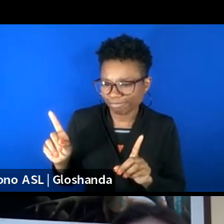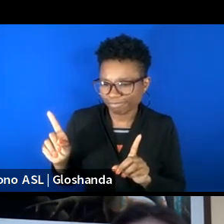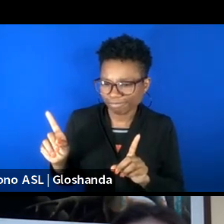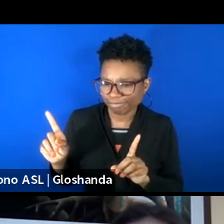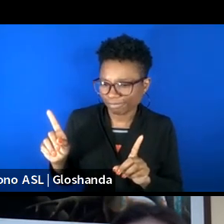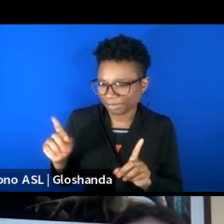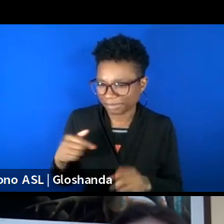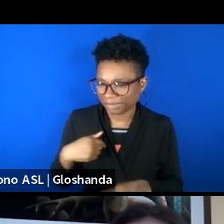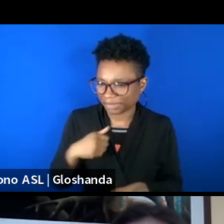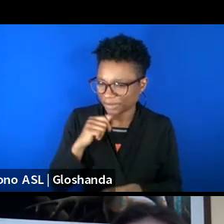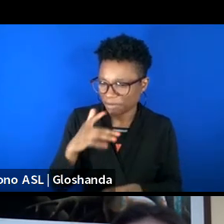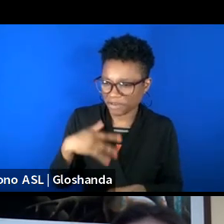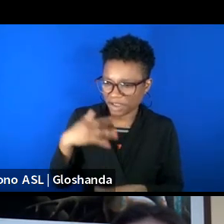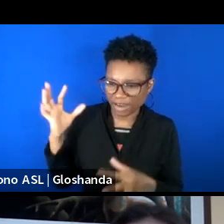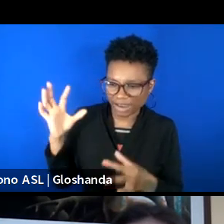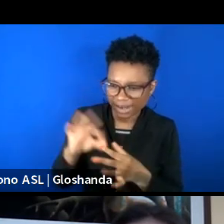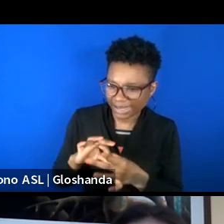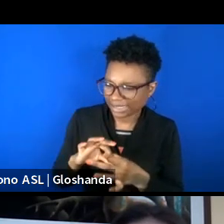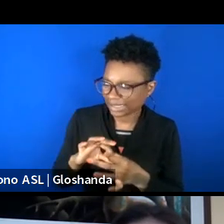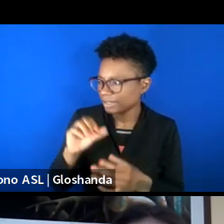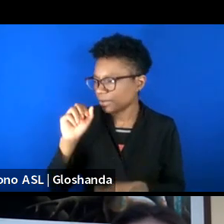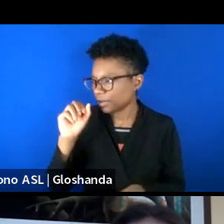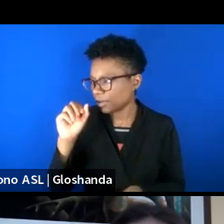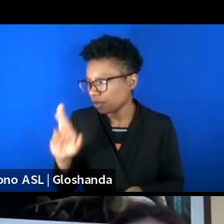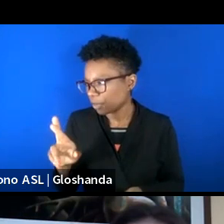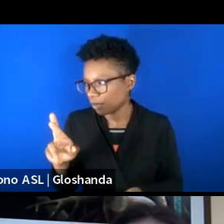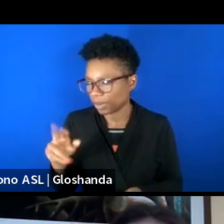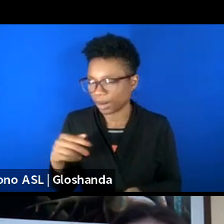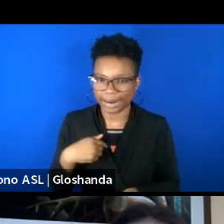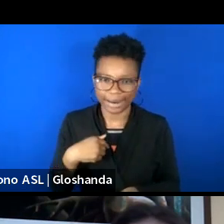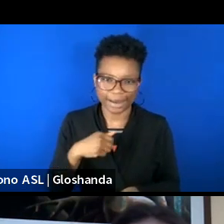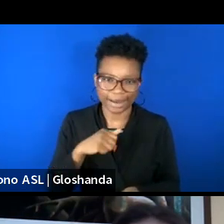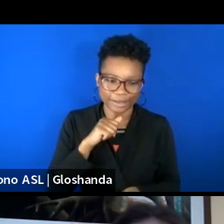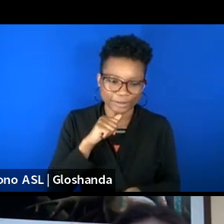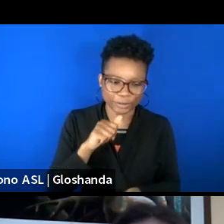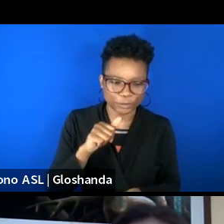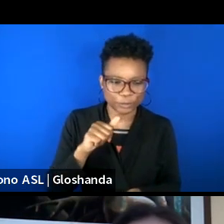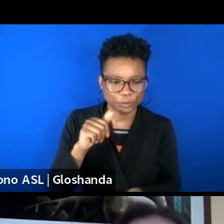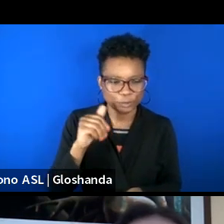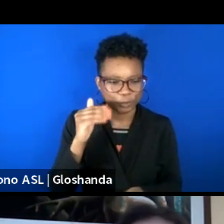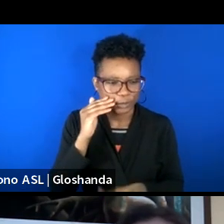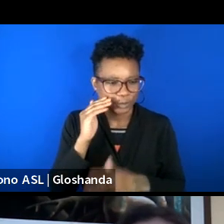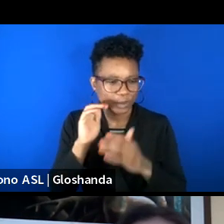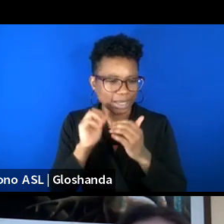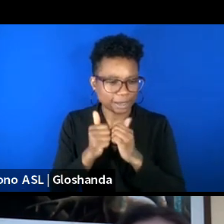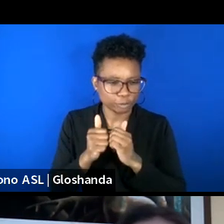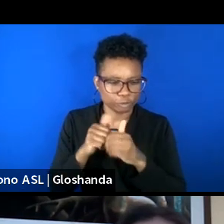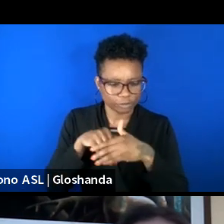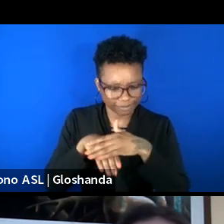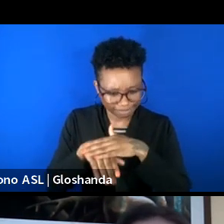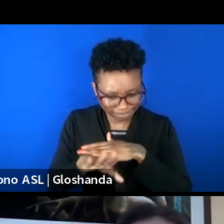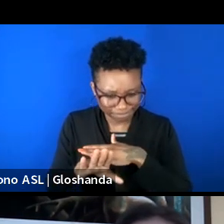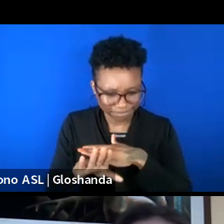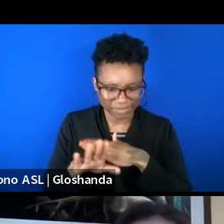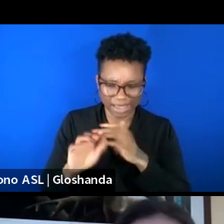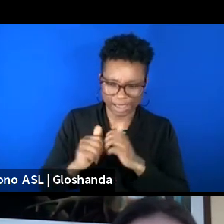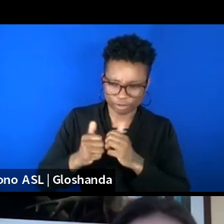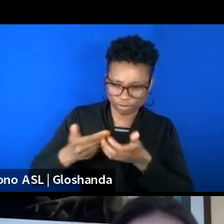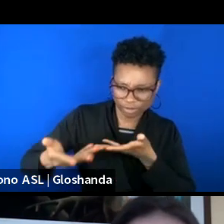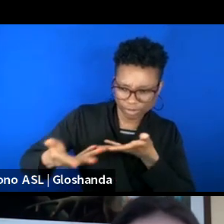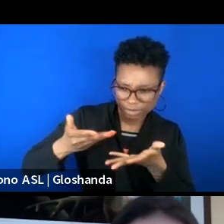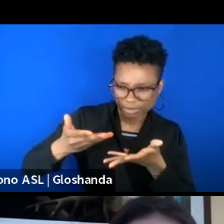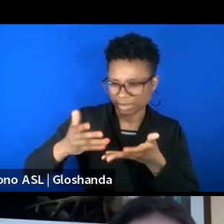I don't feel connected to it, or I don't know how to enter it, how to engage with it, how to start, where to